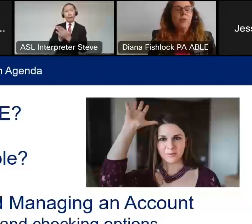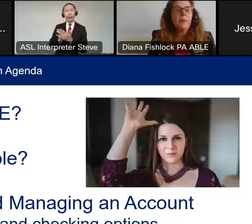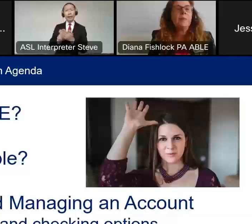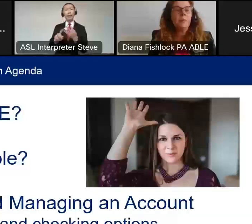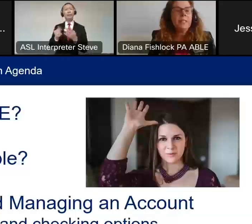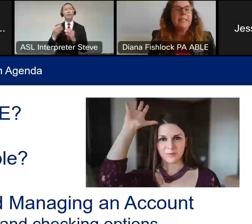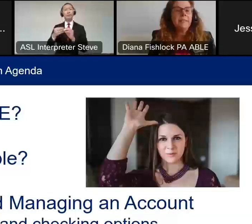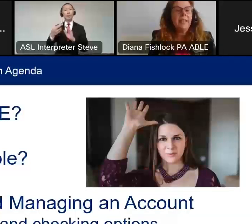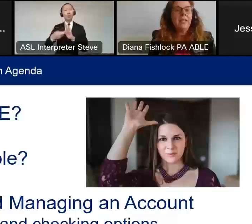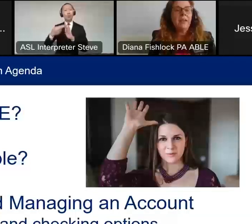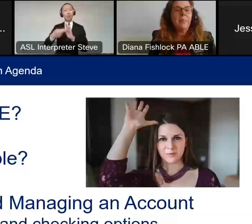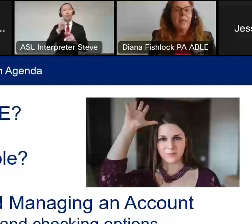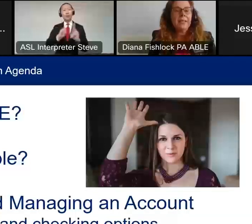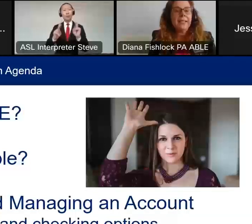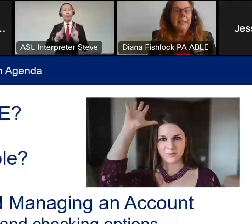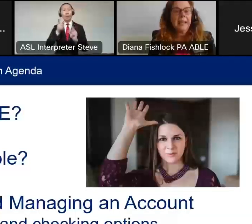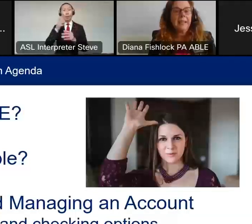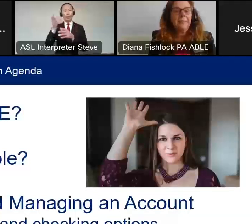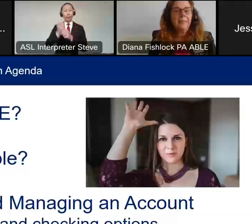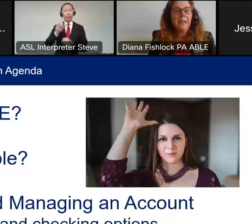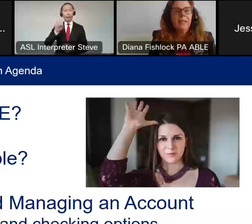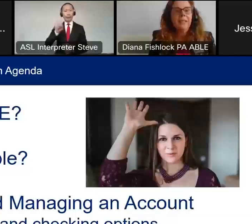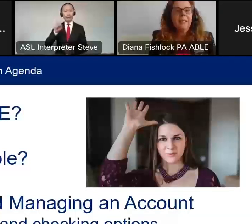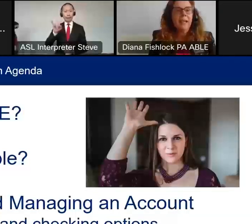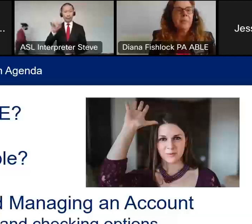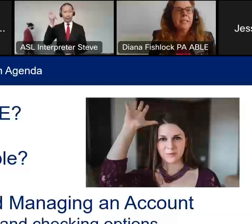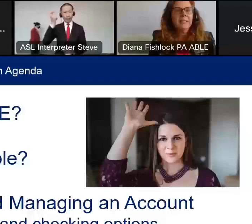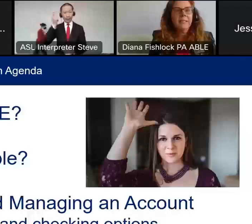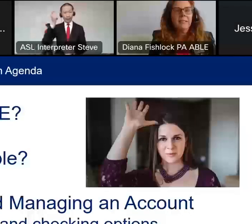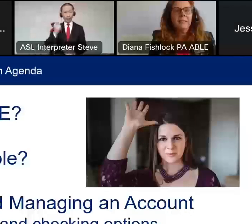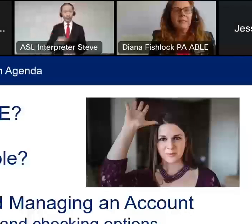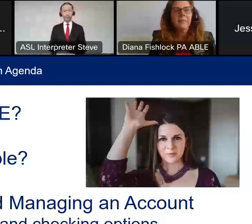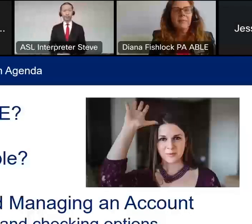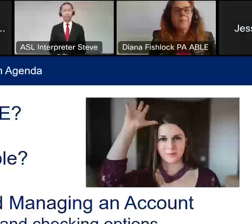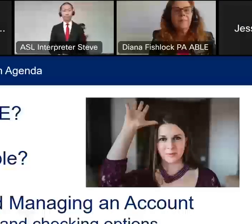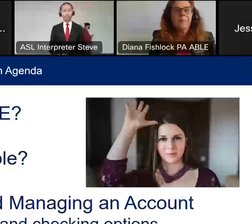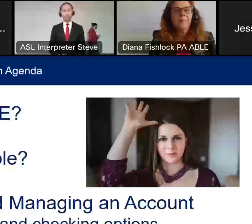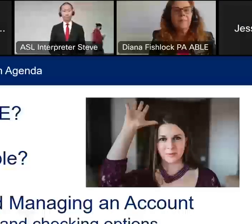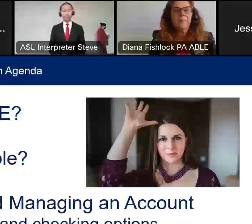additional rules for people receiving SSI. Next slide, please.